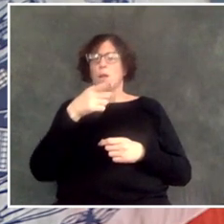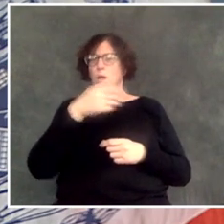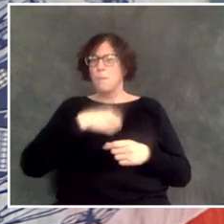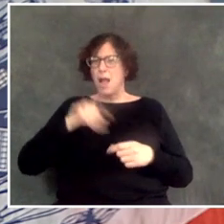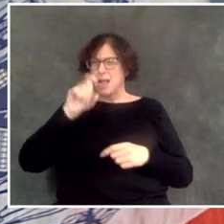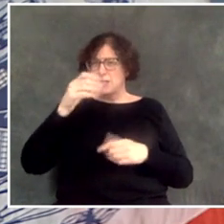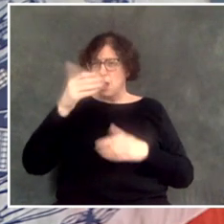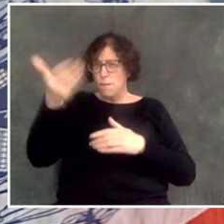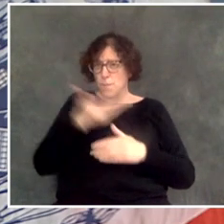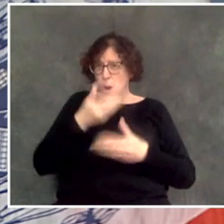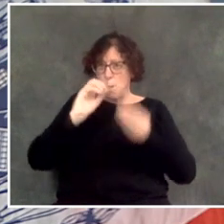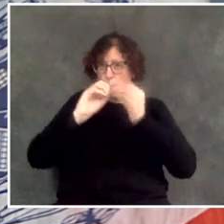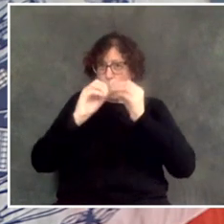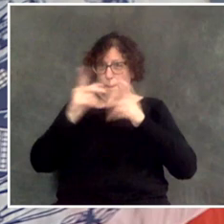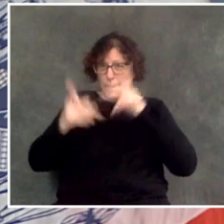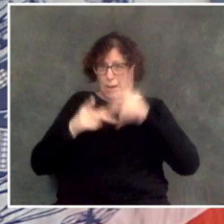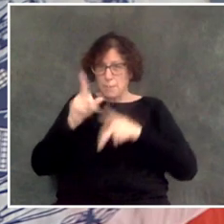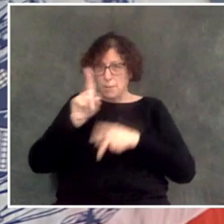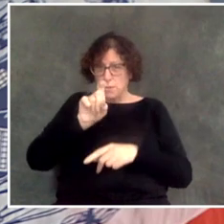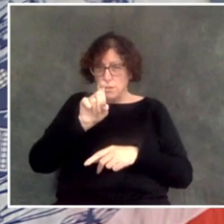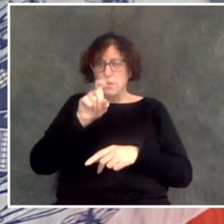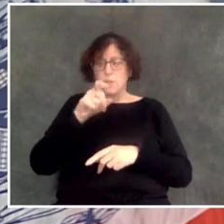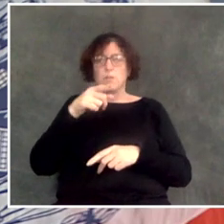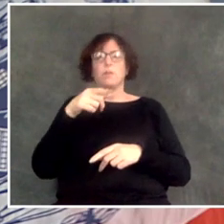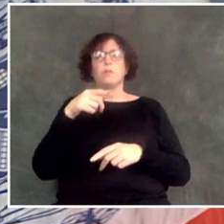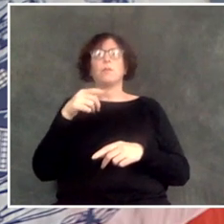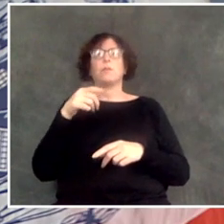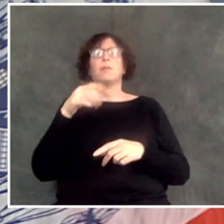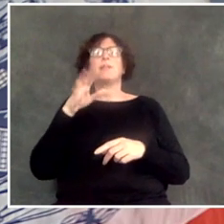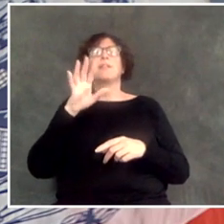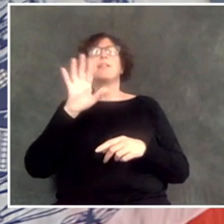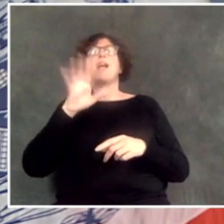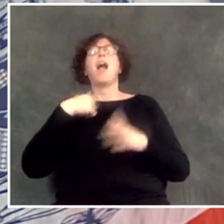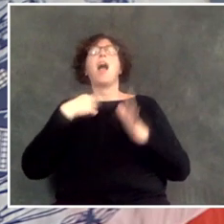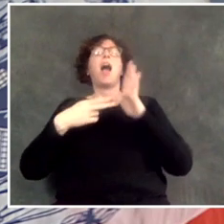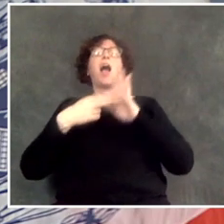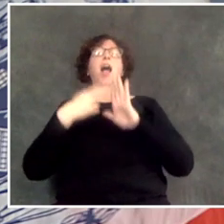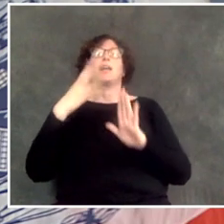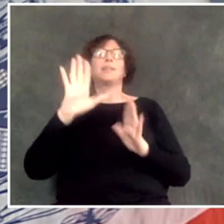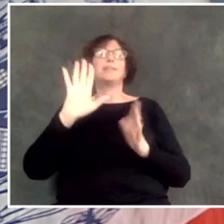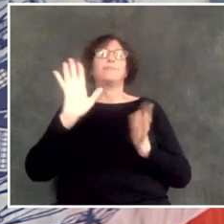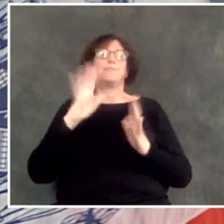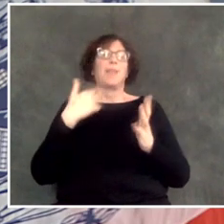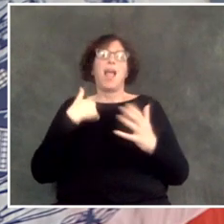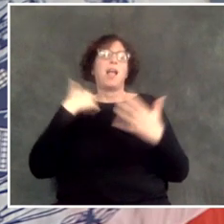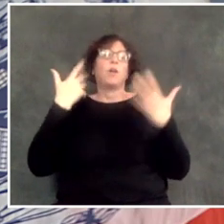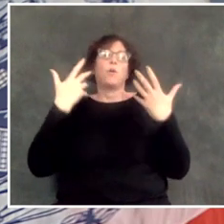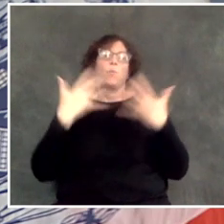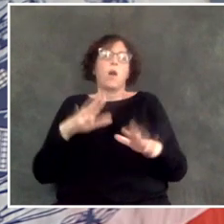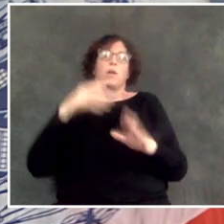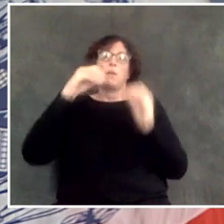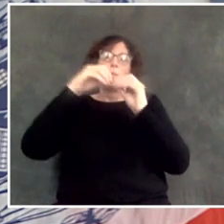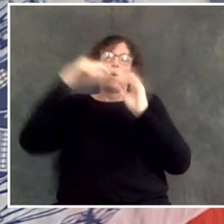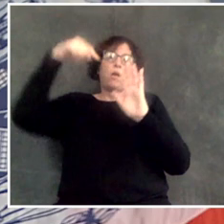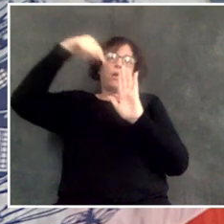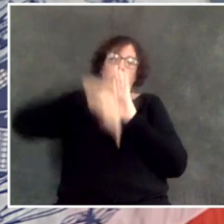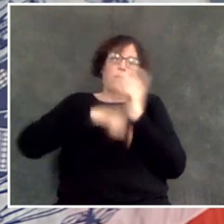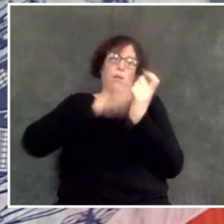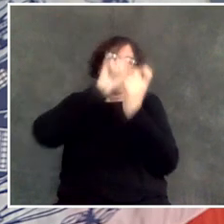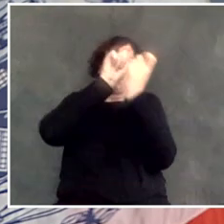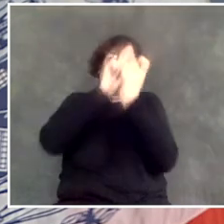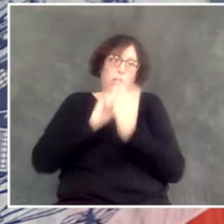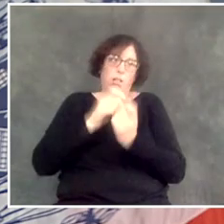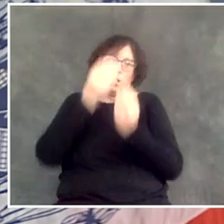conferences on that topic. I don't think it's helpful to the people of the city, but we will have the team our City Hall team get you